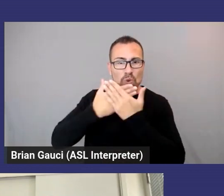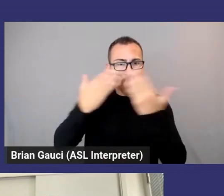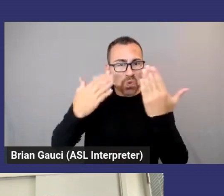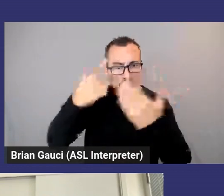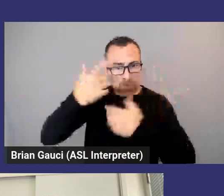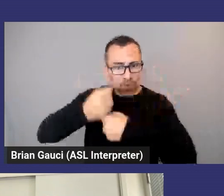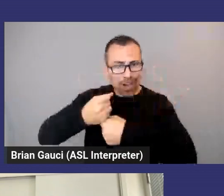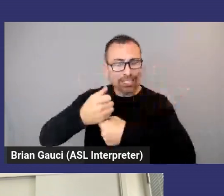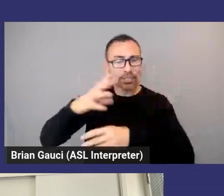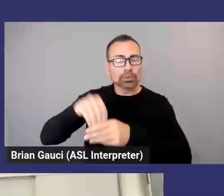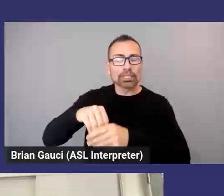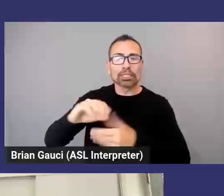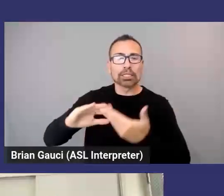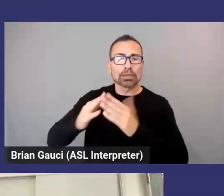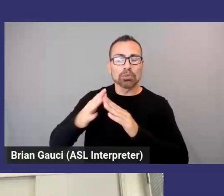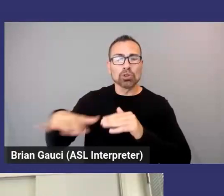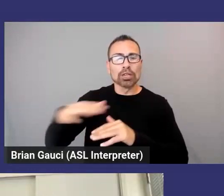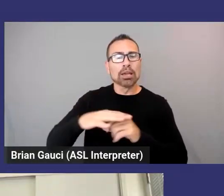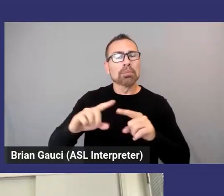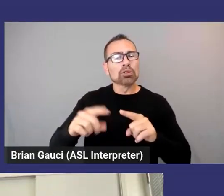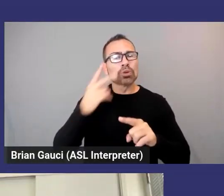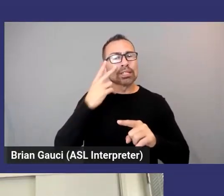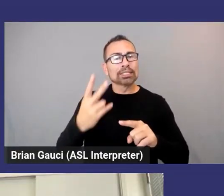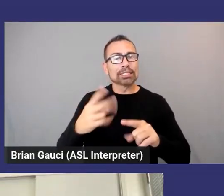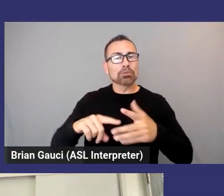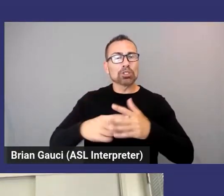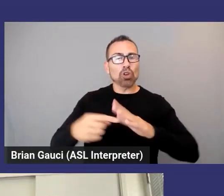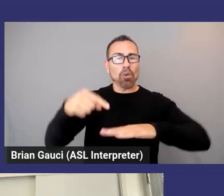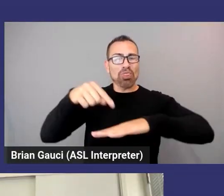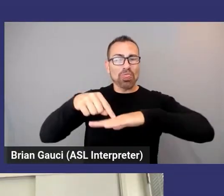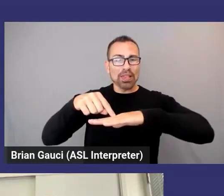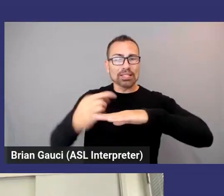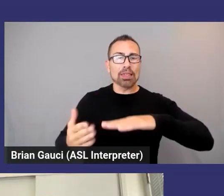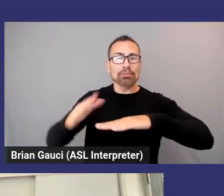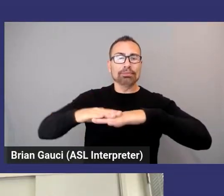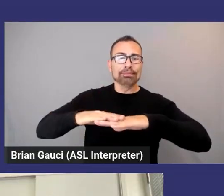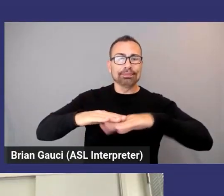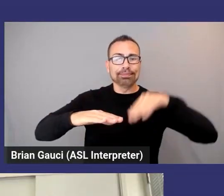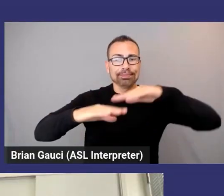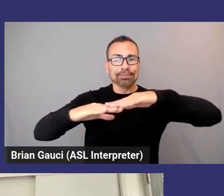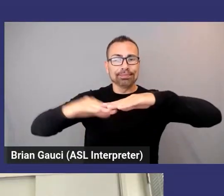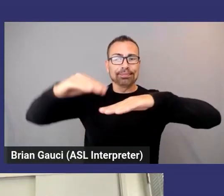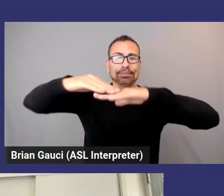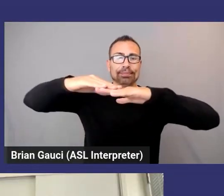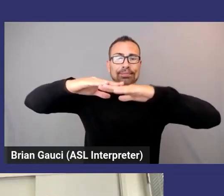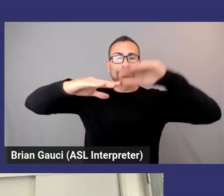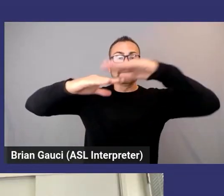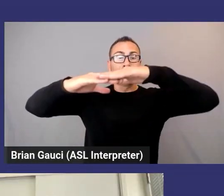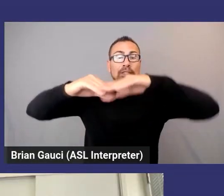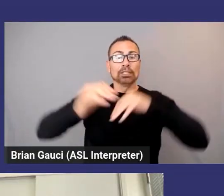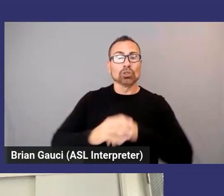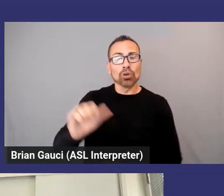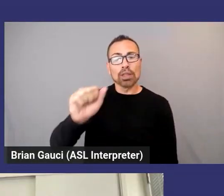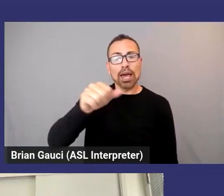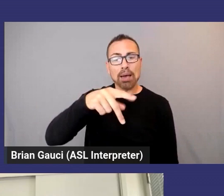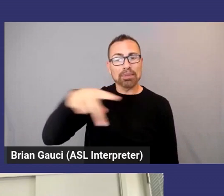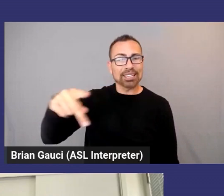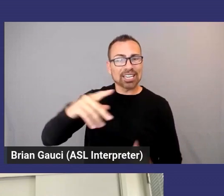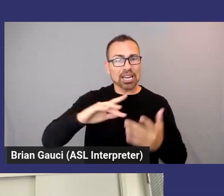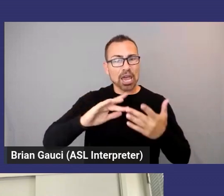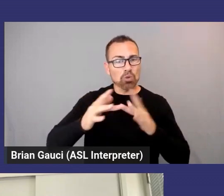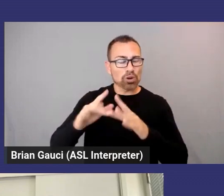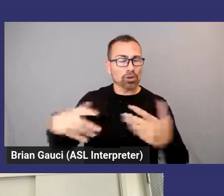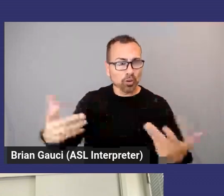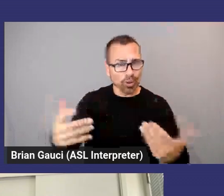I'm just kind of like layering things on top of it, right? Yeah. And so what application networking is if you think about bridging those two together and saying,